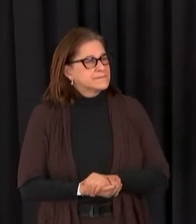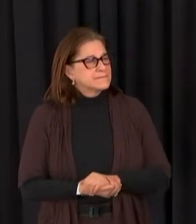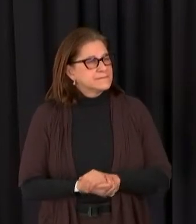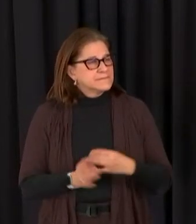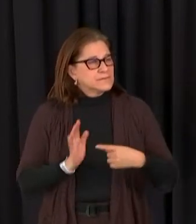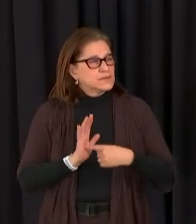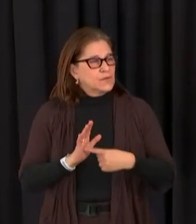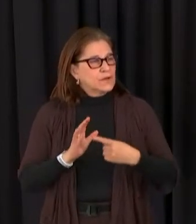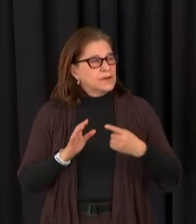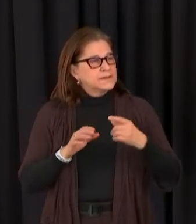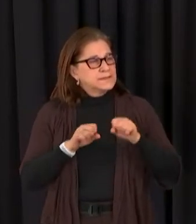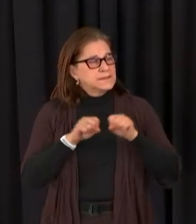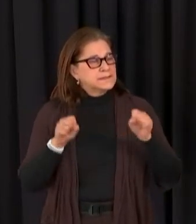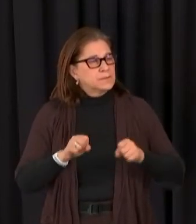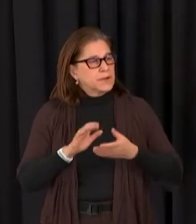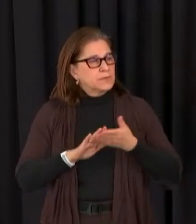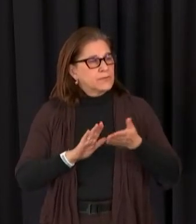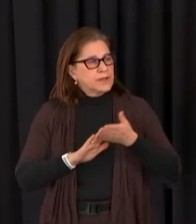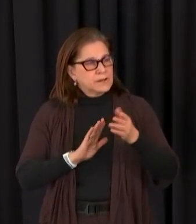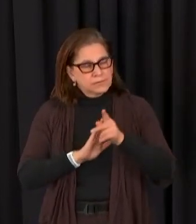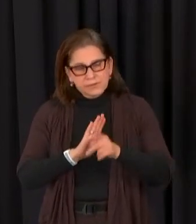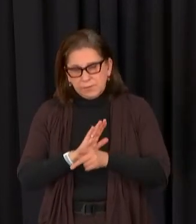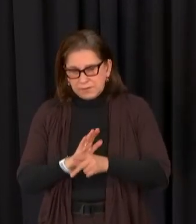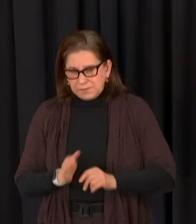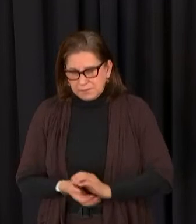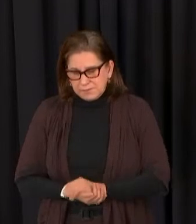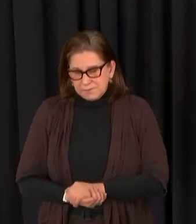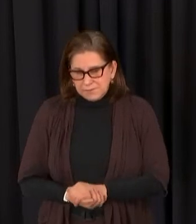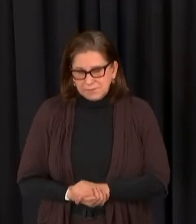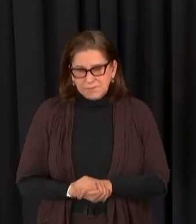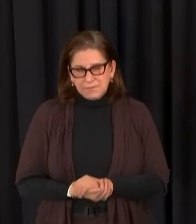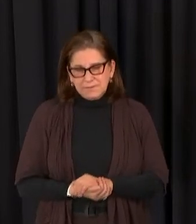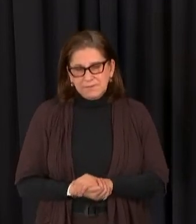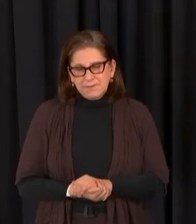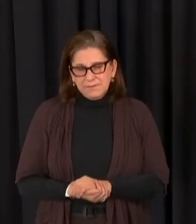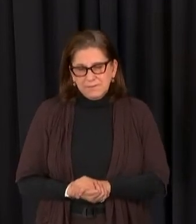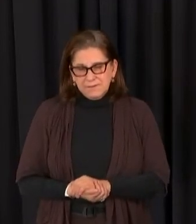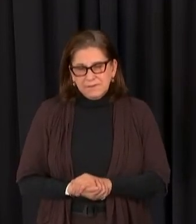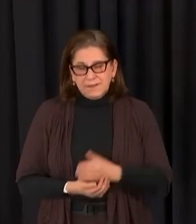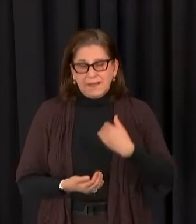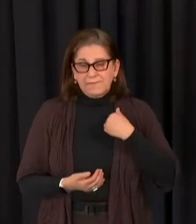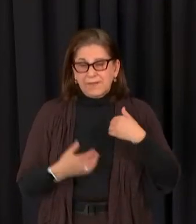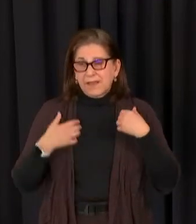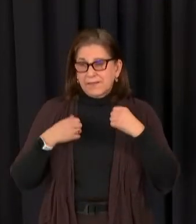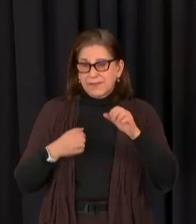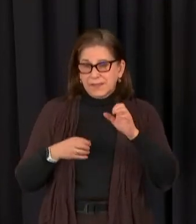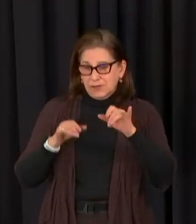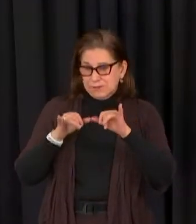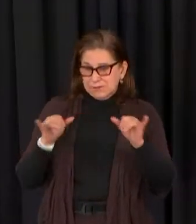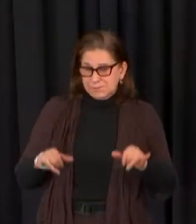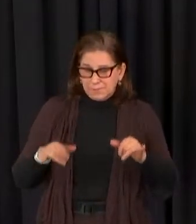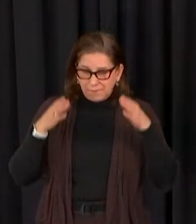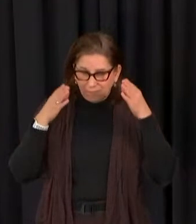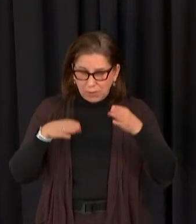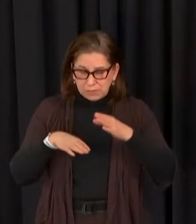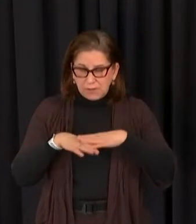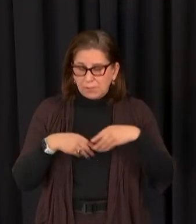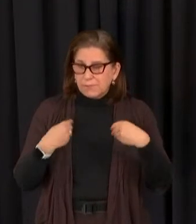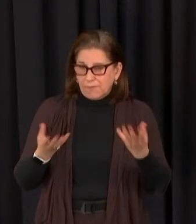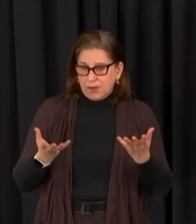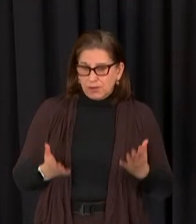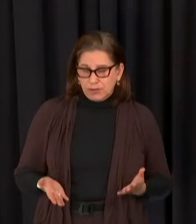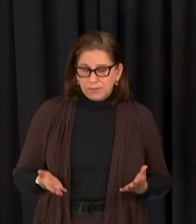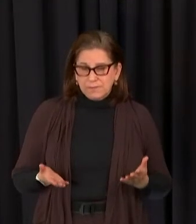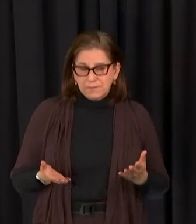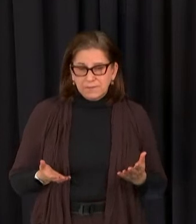centralized system, but also to healthcare providers who are familiar with their patients and their communities, which is